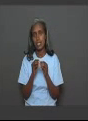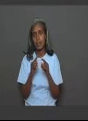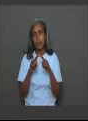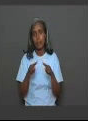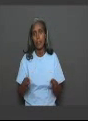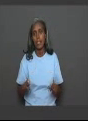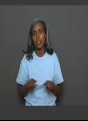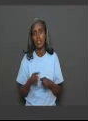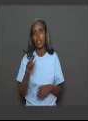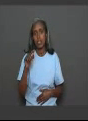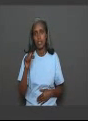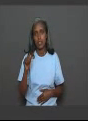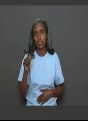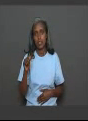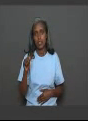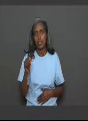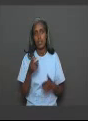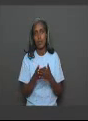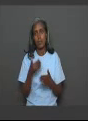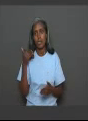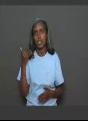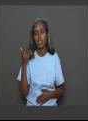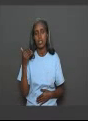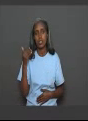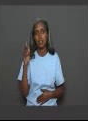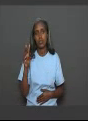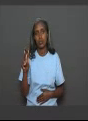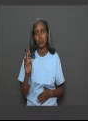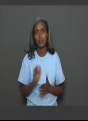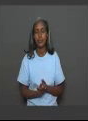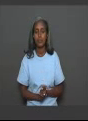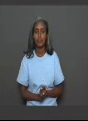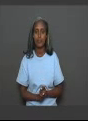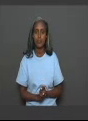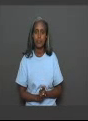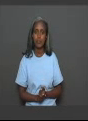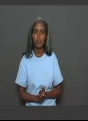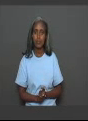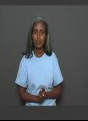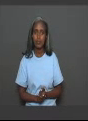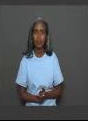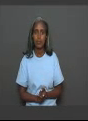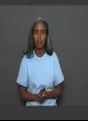2 plus delta T minus 2.